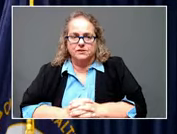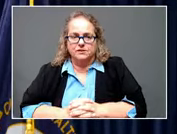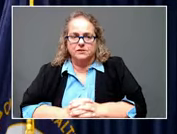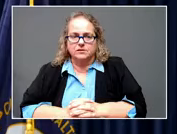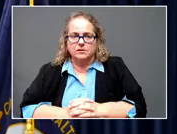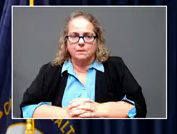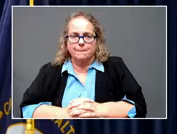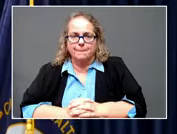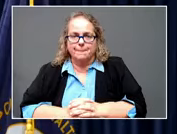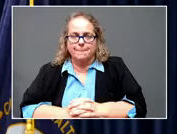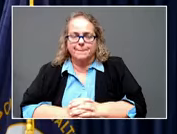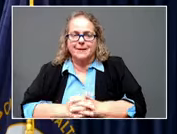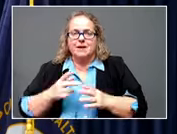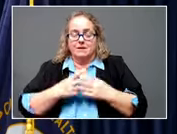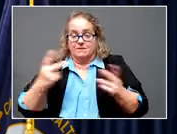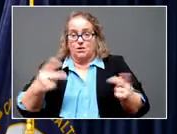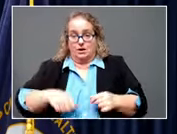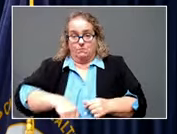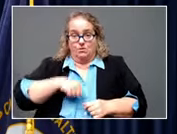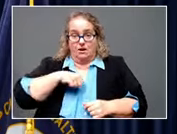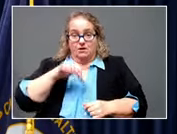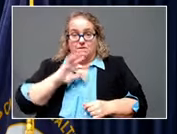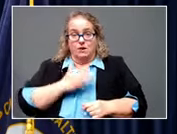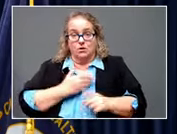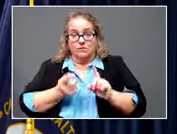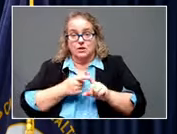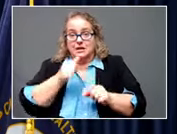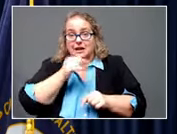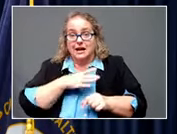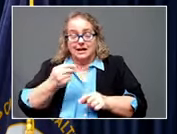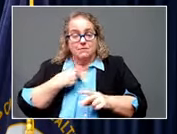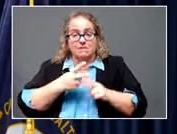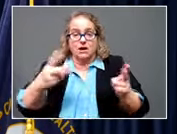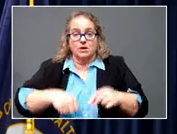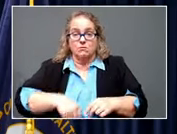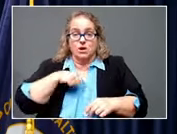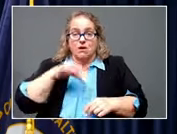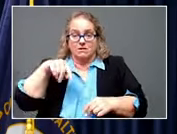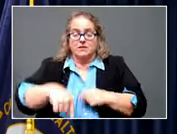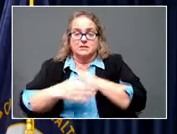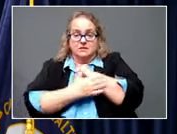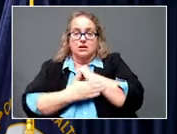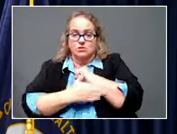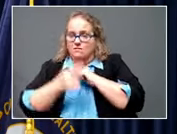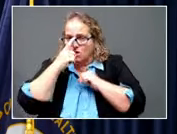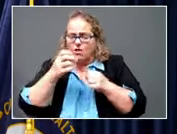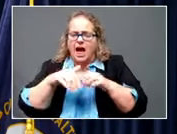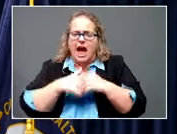Yeah, I'm very proud of our First Lady, and I'm very proud of this country for the way that they have shown us